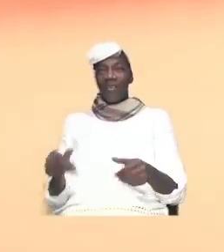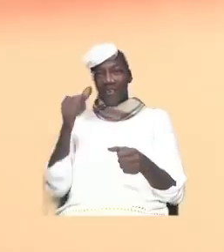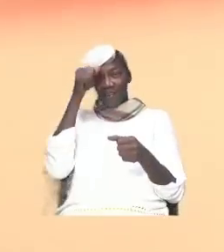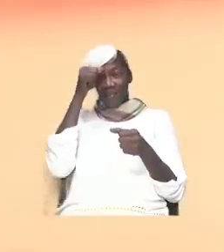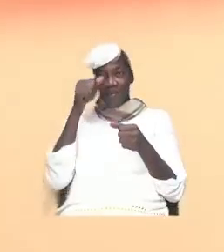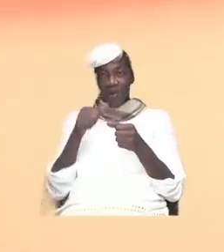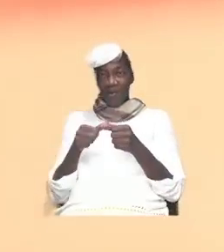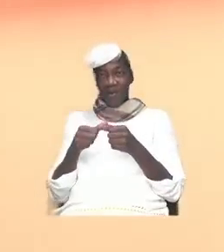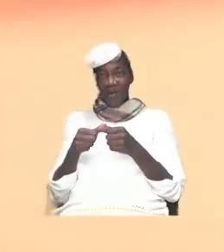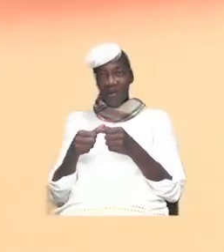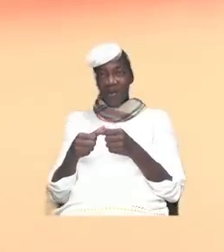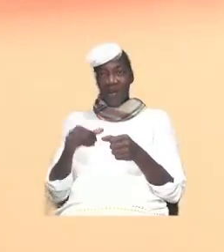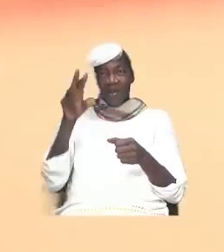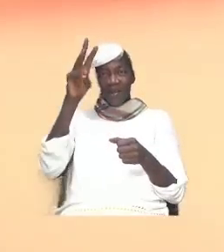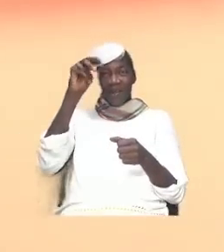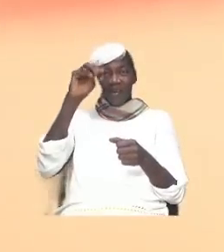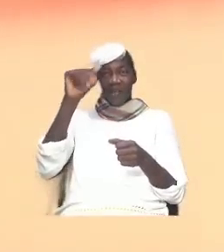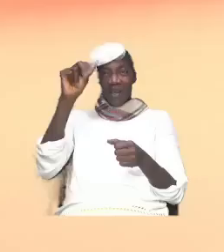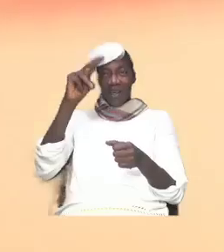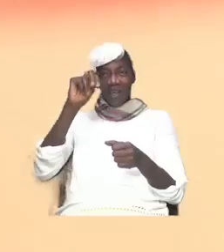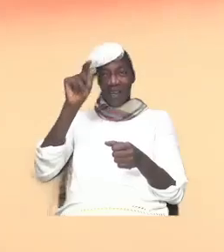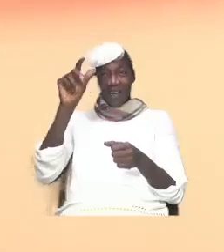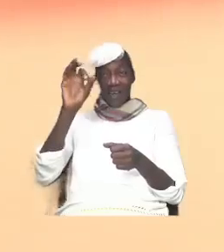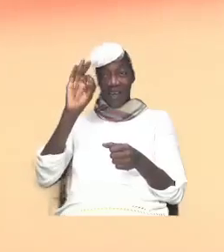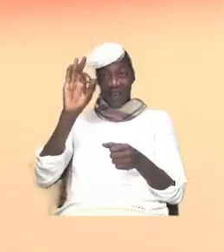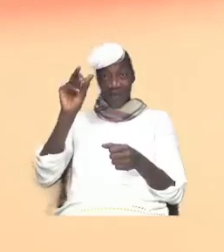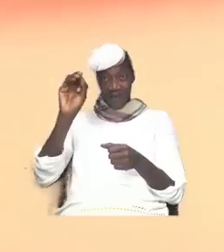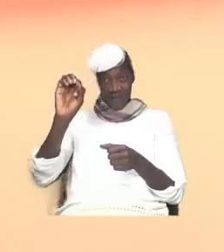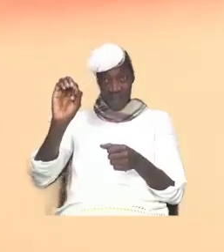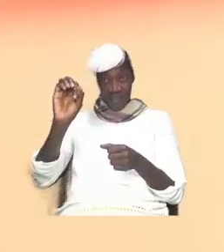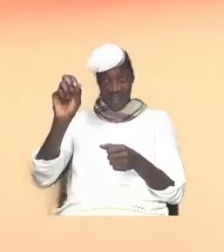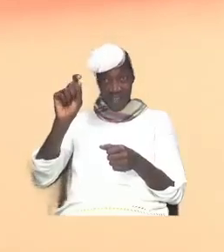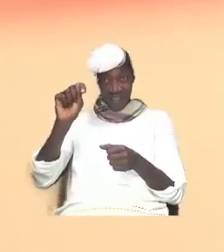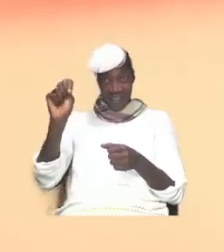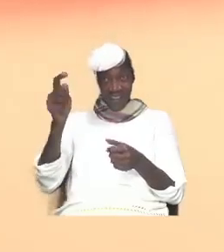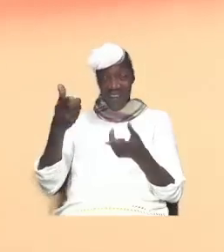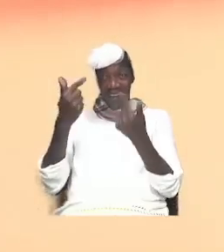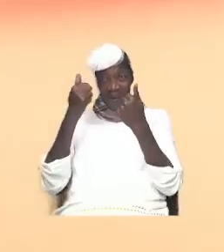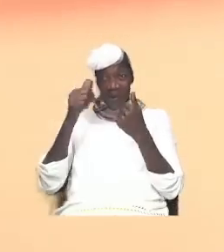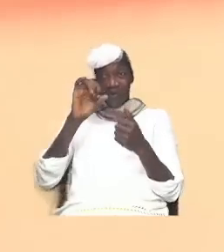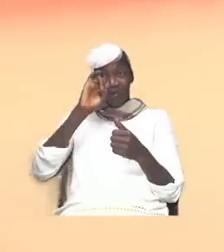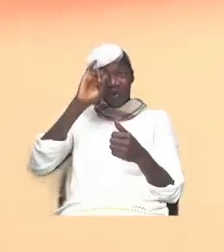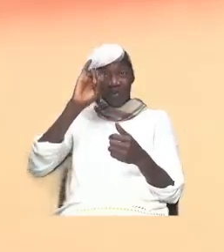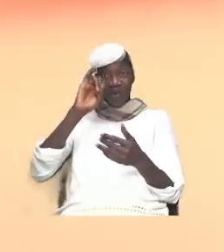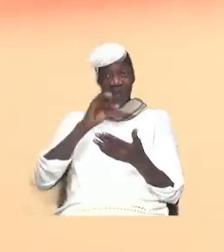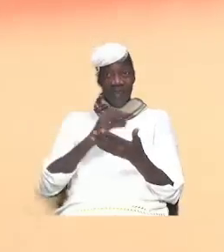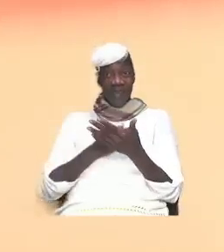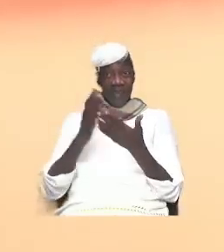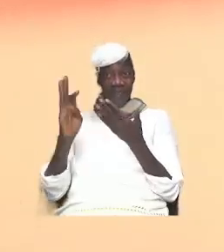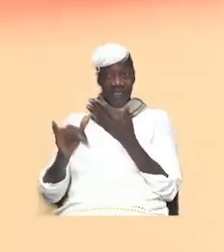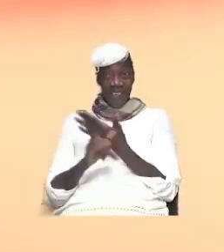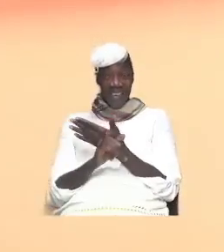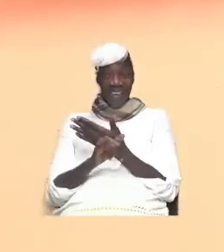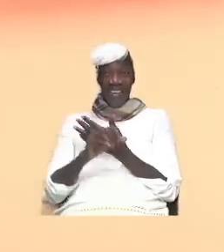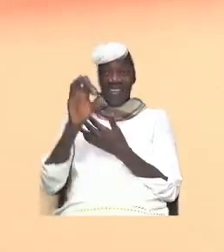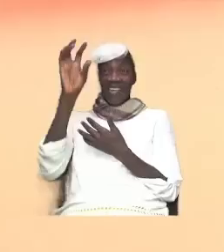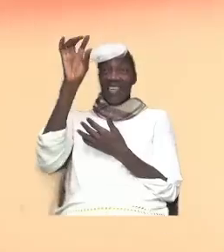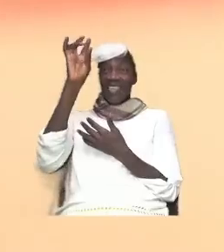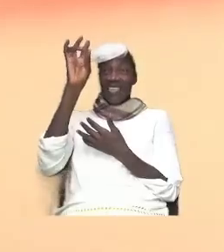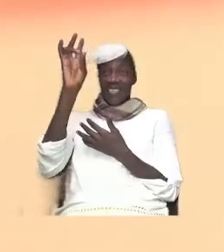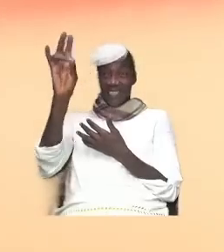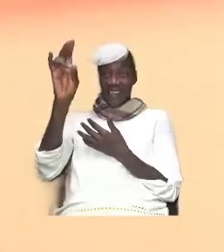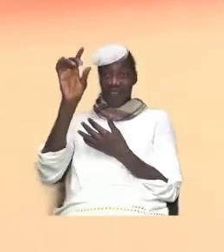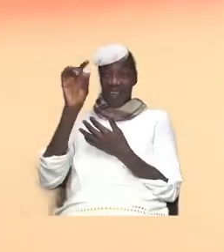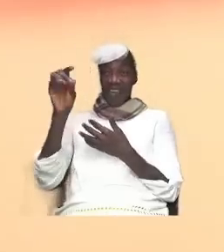remember, Manifest comes up, 2023 comes up in July. July 7th and 8th, please spread the